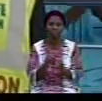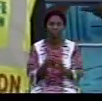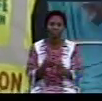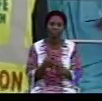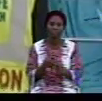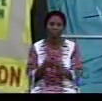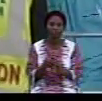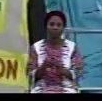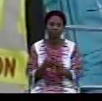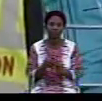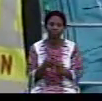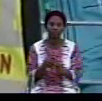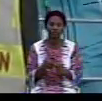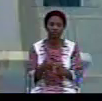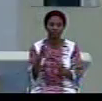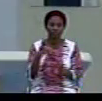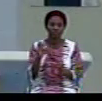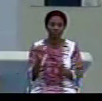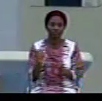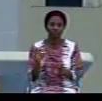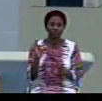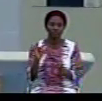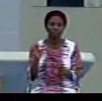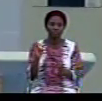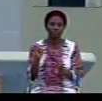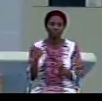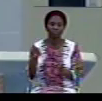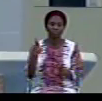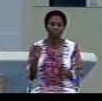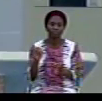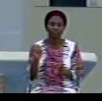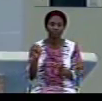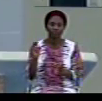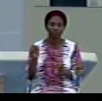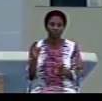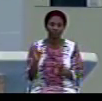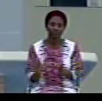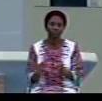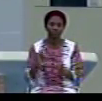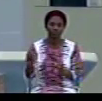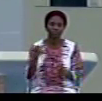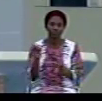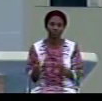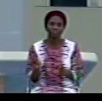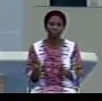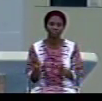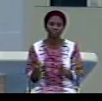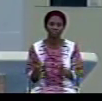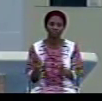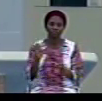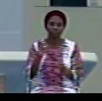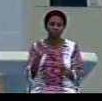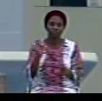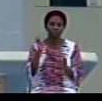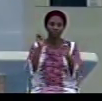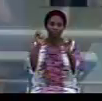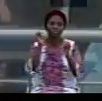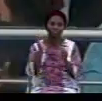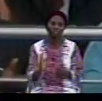Reverend J.O. Orimadegun, Soul Avestas Evangelistic Church, is also in the